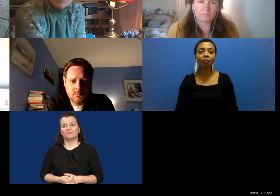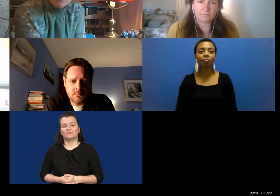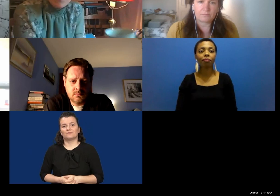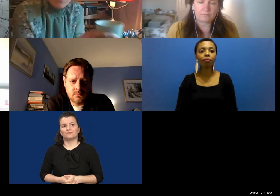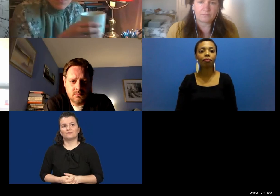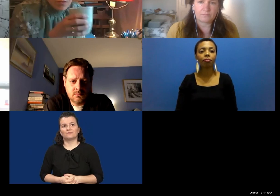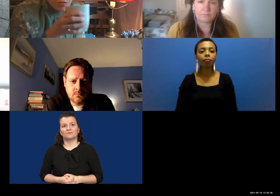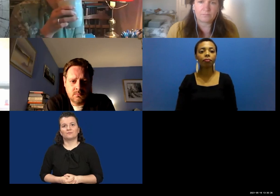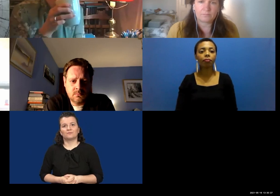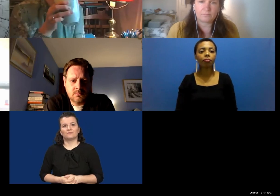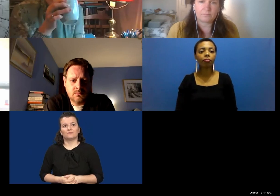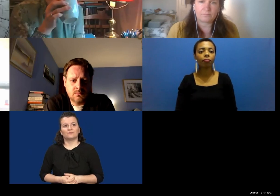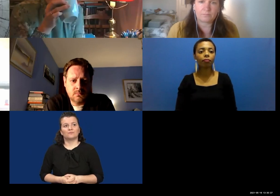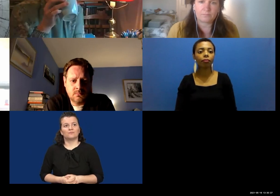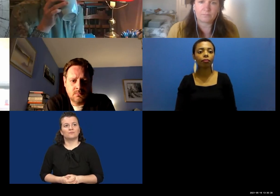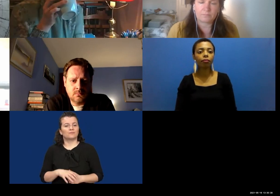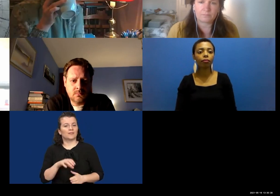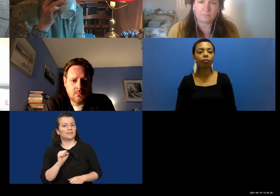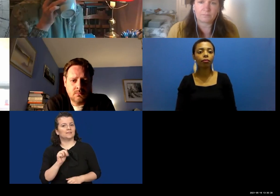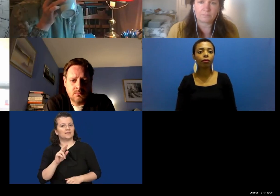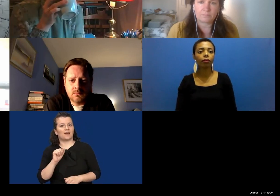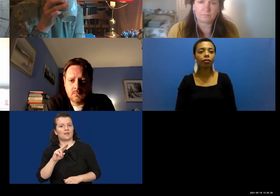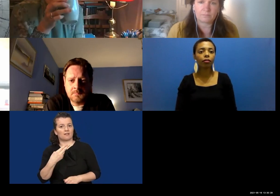Anyone else wish to comment